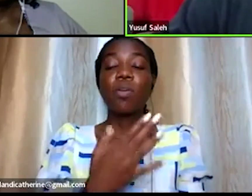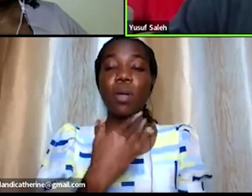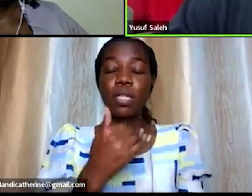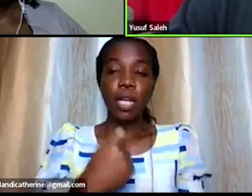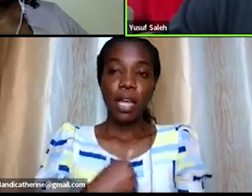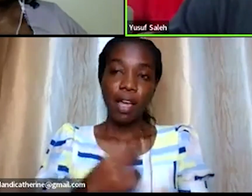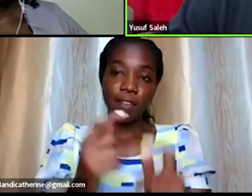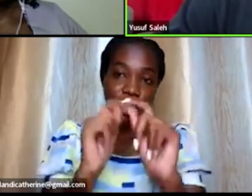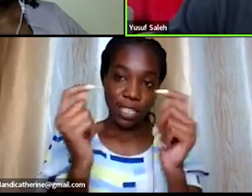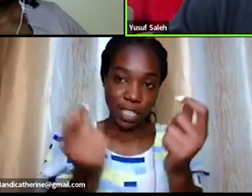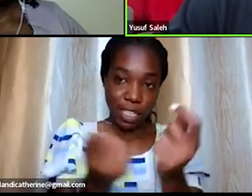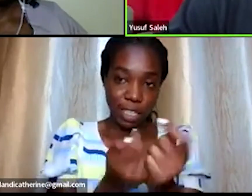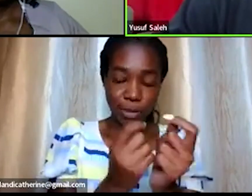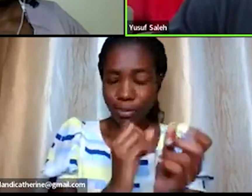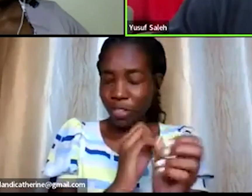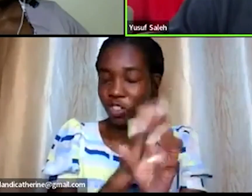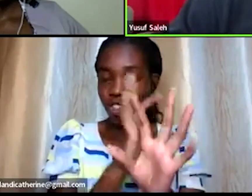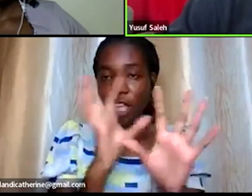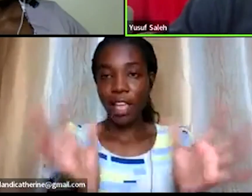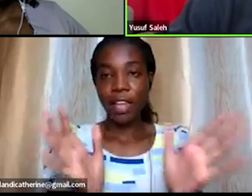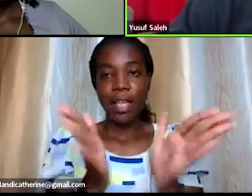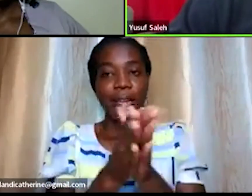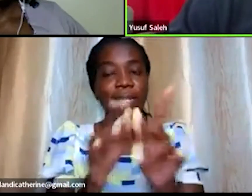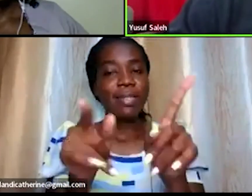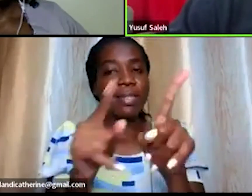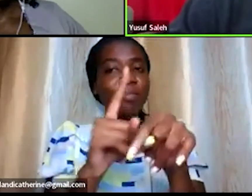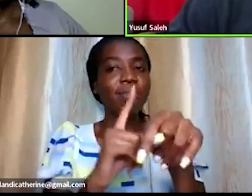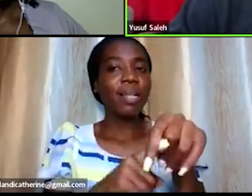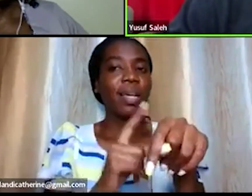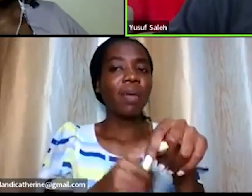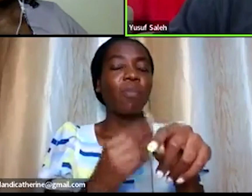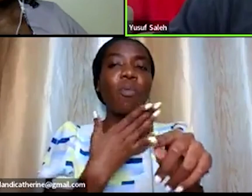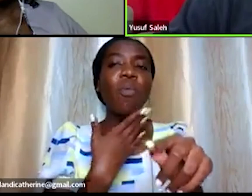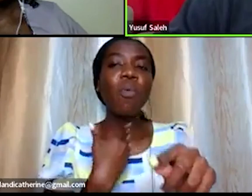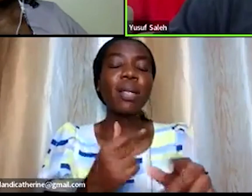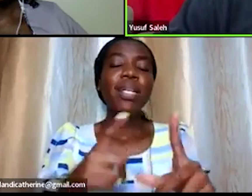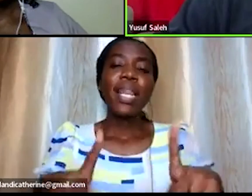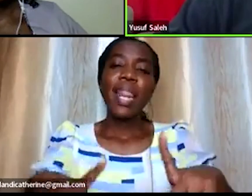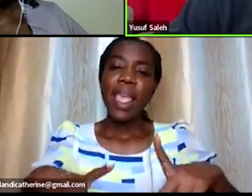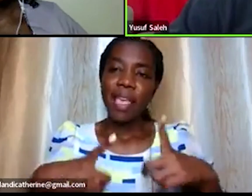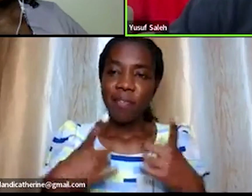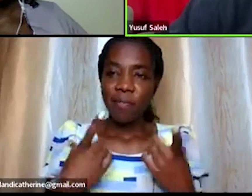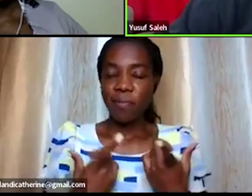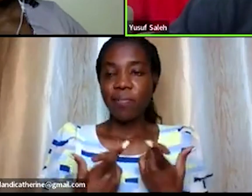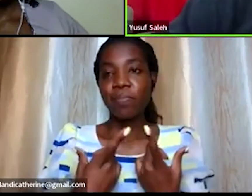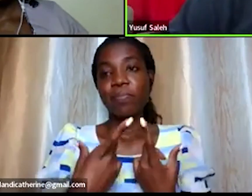shining, and at the same time, you also want to leave